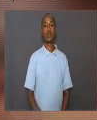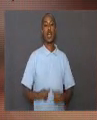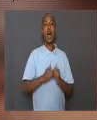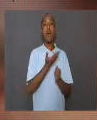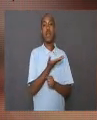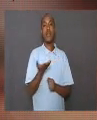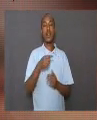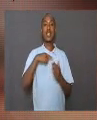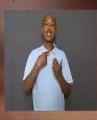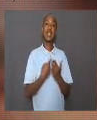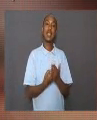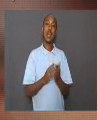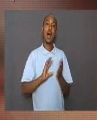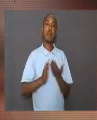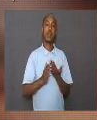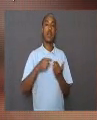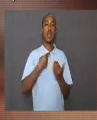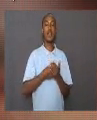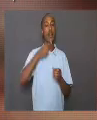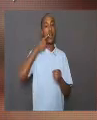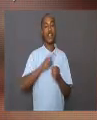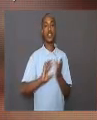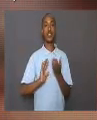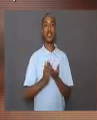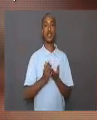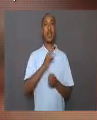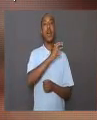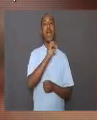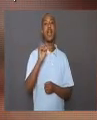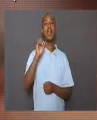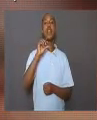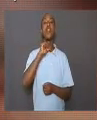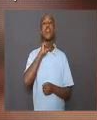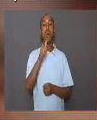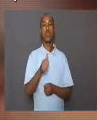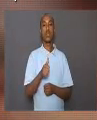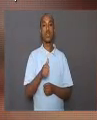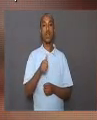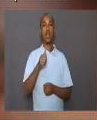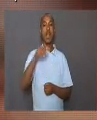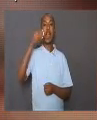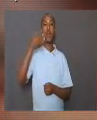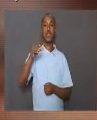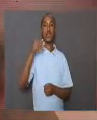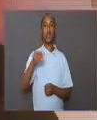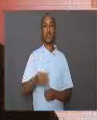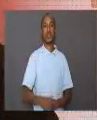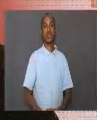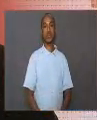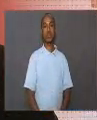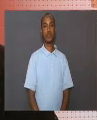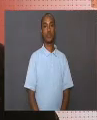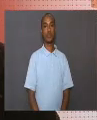However, this happens in the gaseous state and not in aqueous solution.